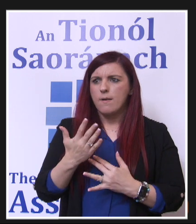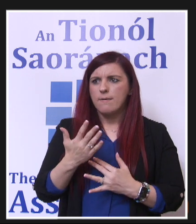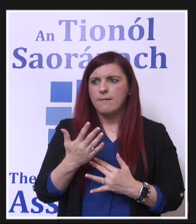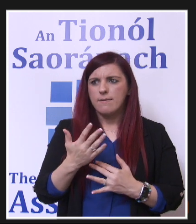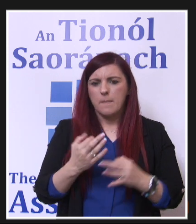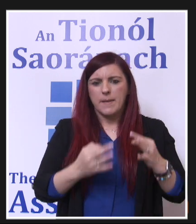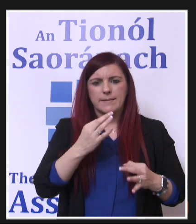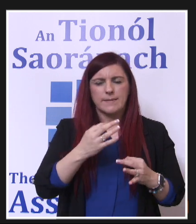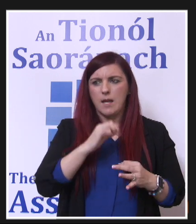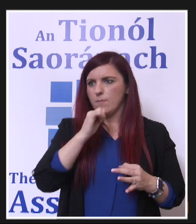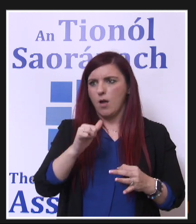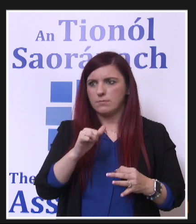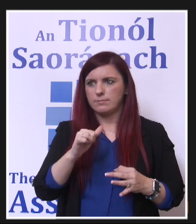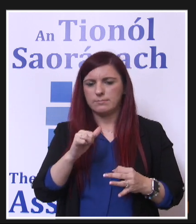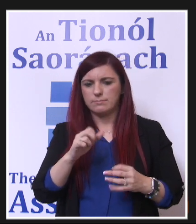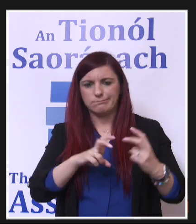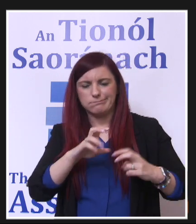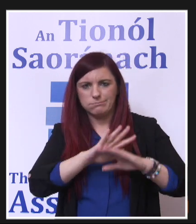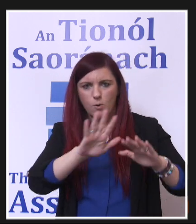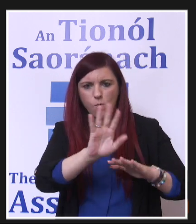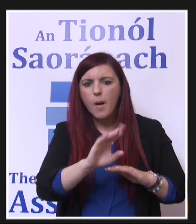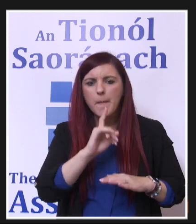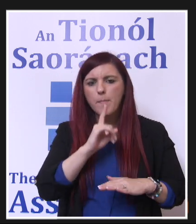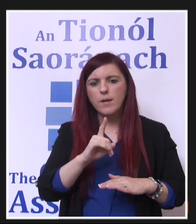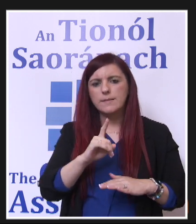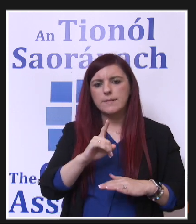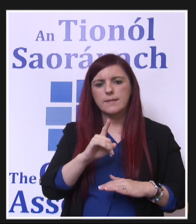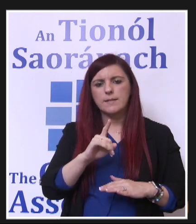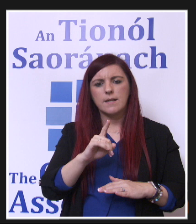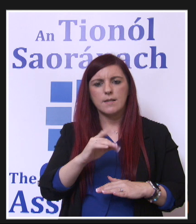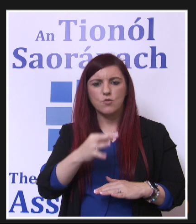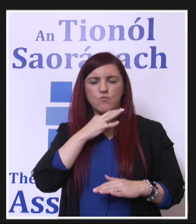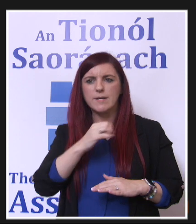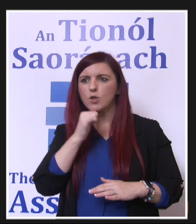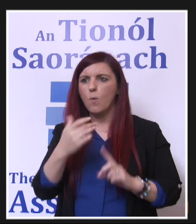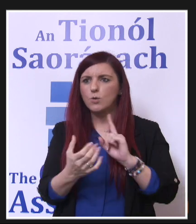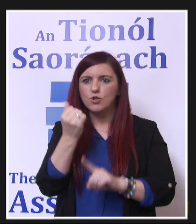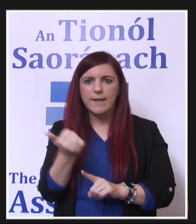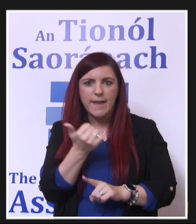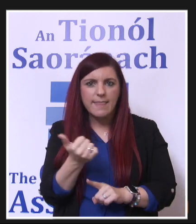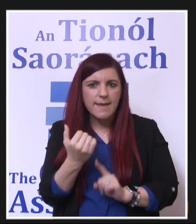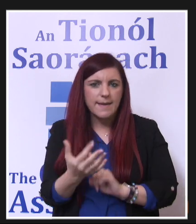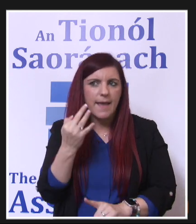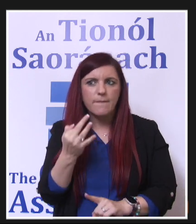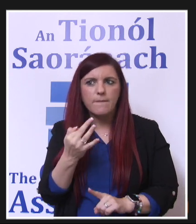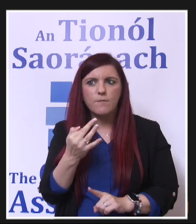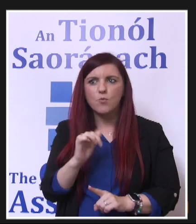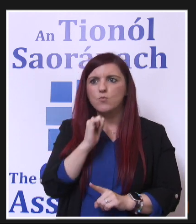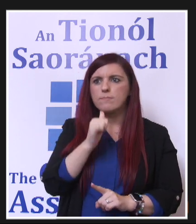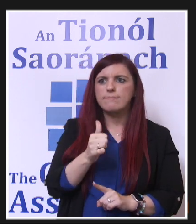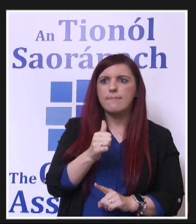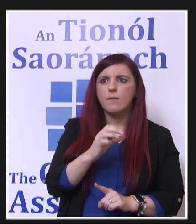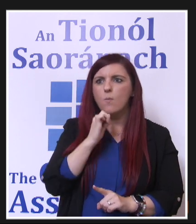isn't, I'm not disagreeing with Anouch at all, but there is a risk you won't get anywhere. You know, it won't actually get